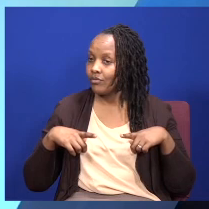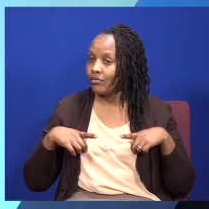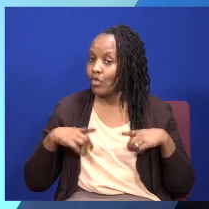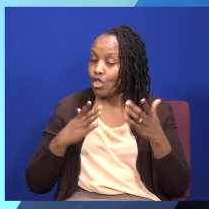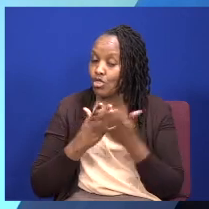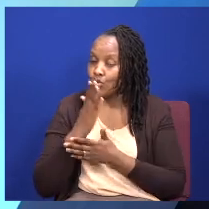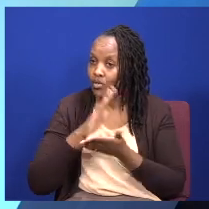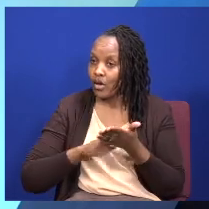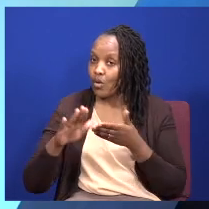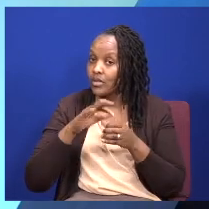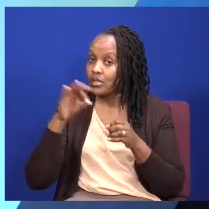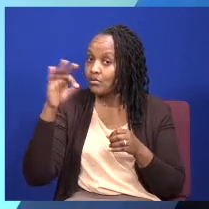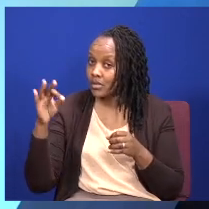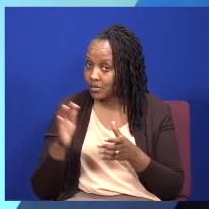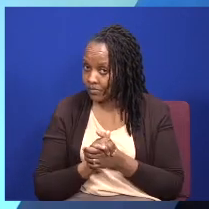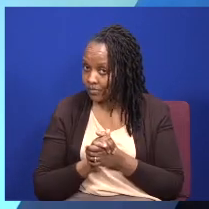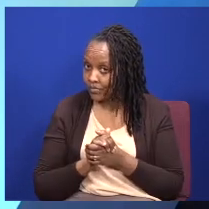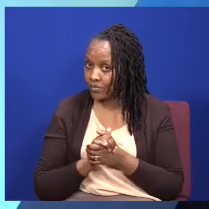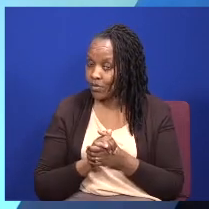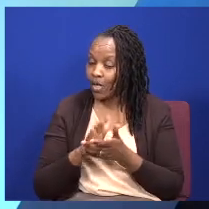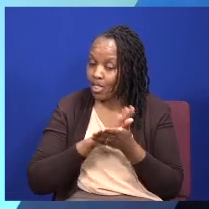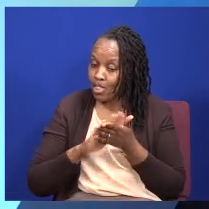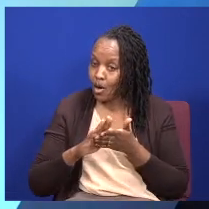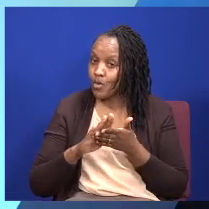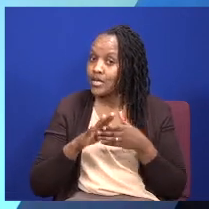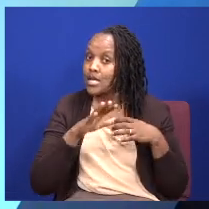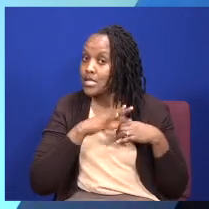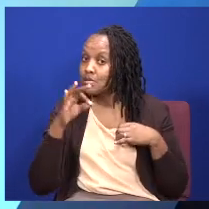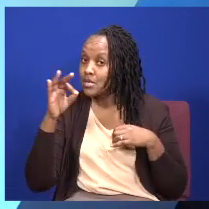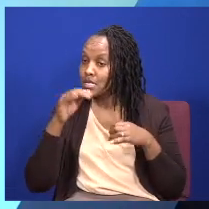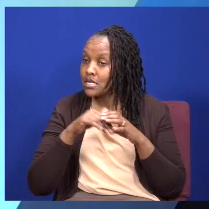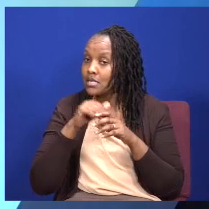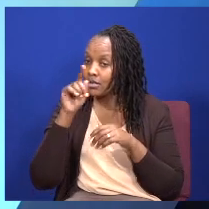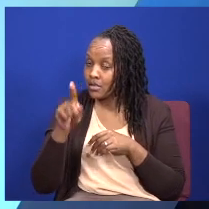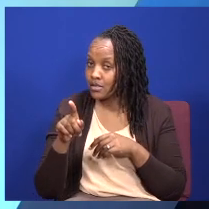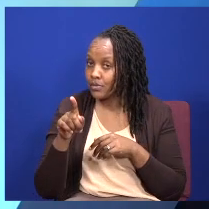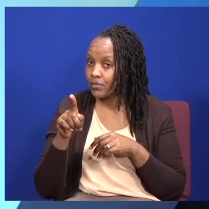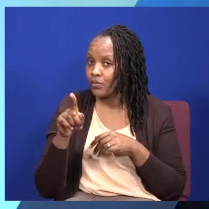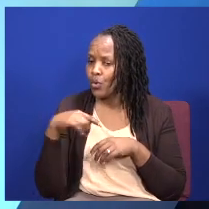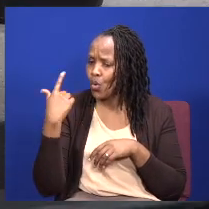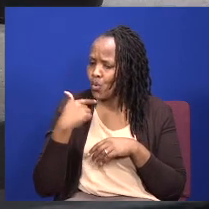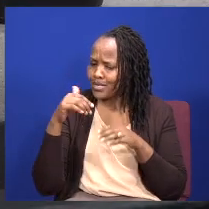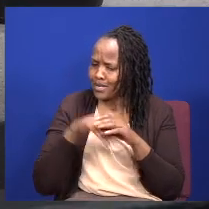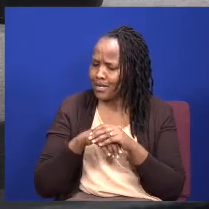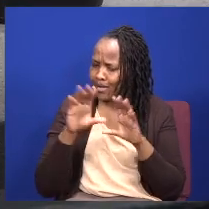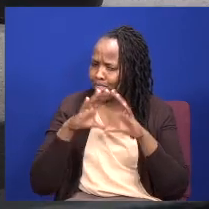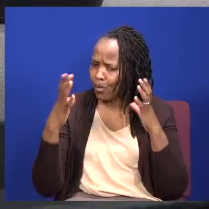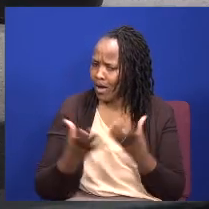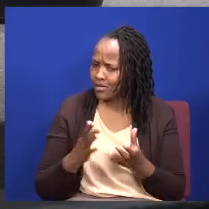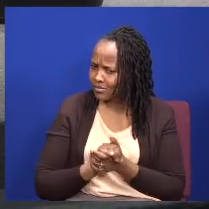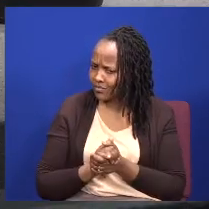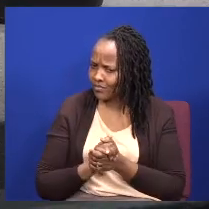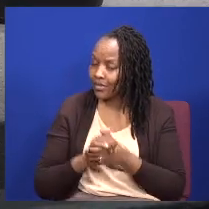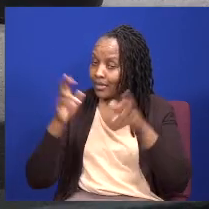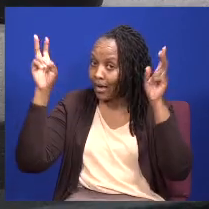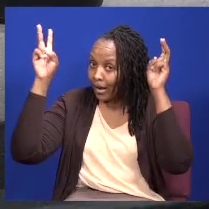through the Holy Spirit. So, the Holy Spirit is in you. He's the one who's greater than he who is in the world. Who is in the world? The devil is in